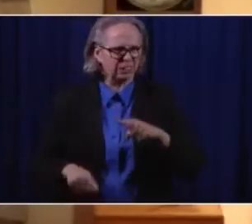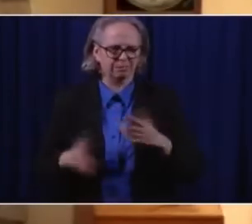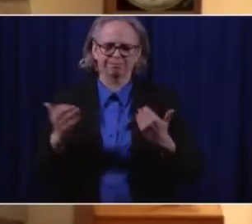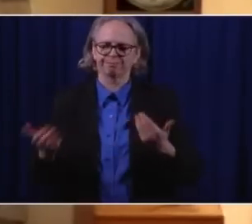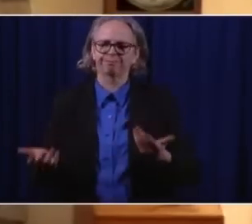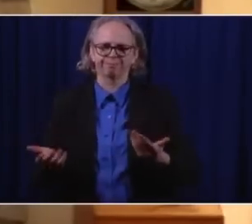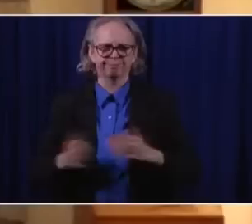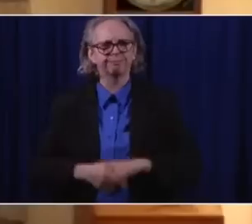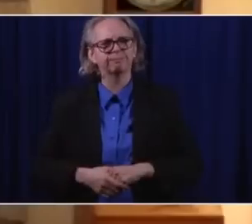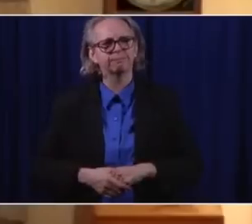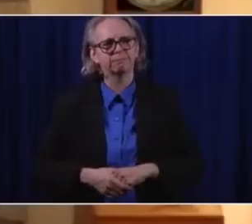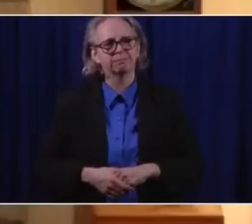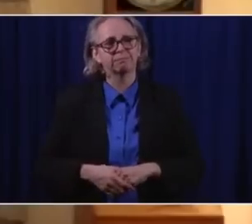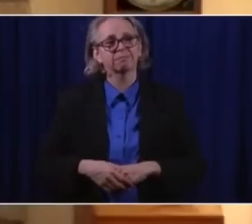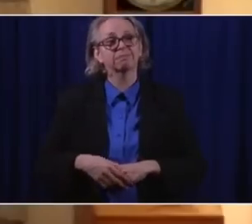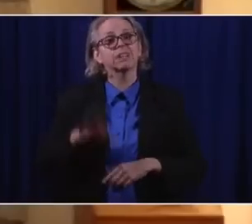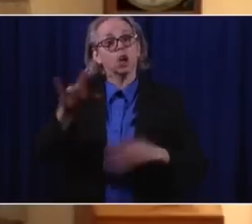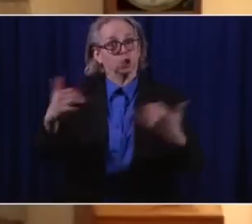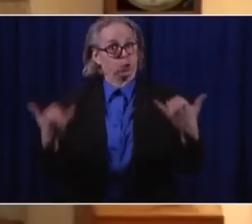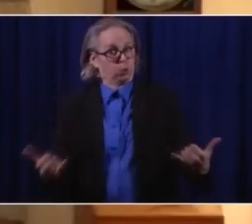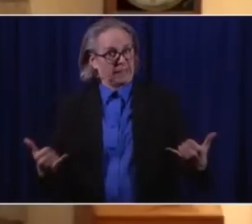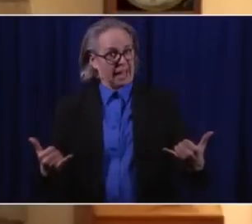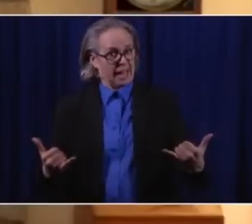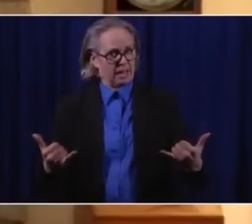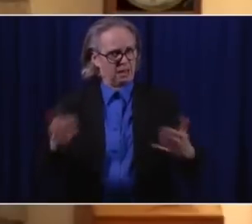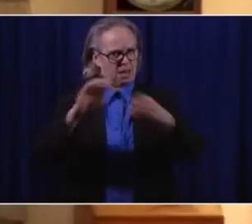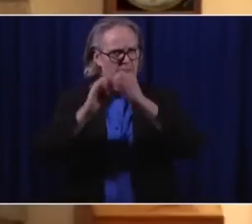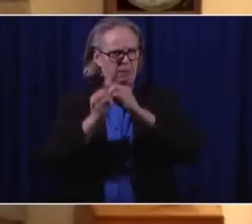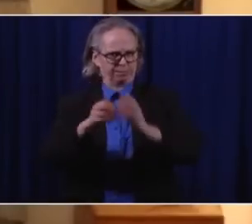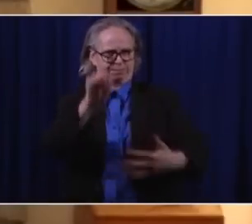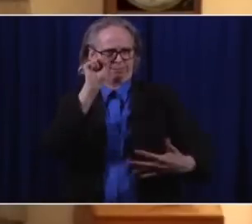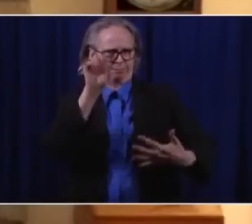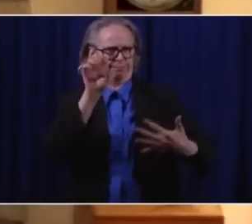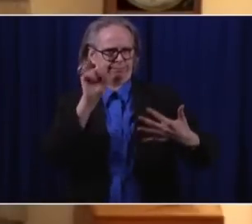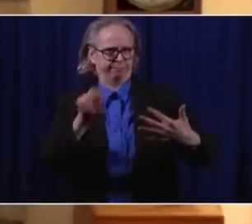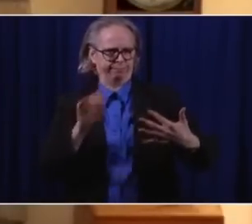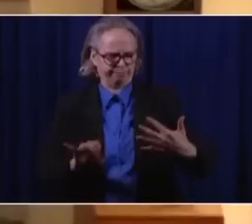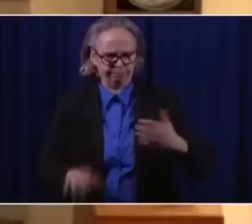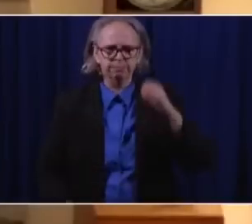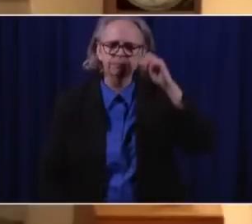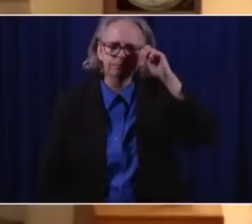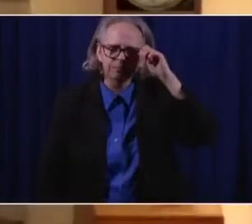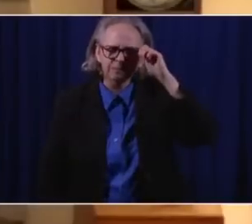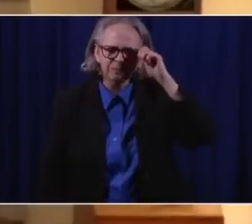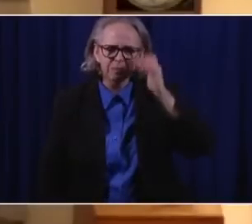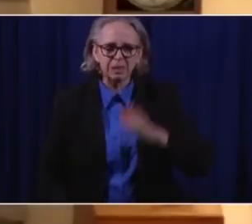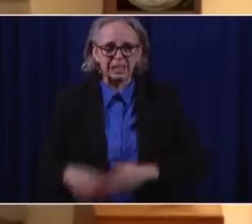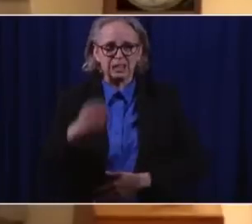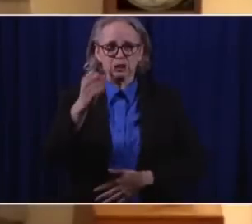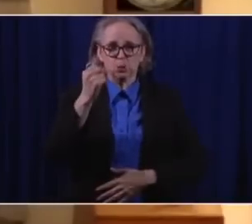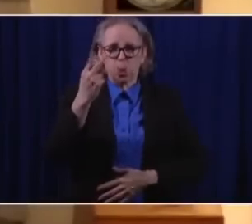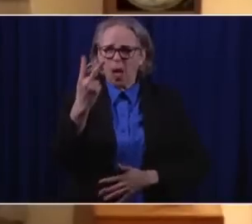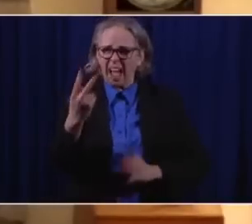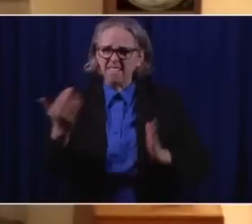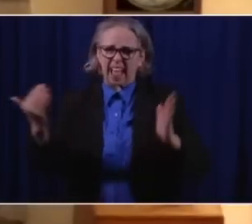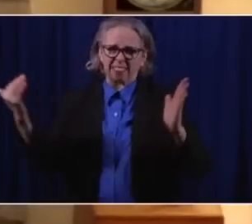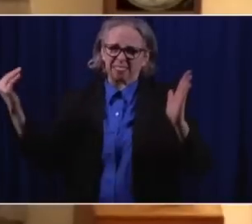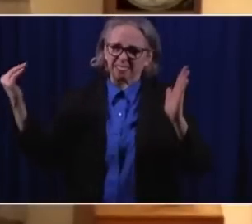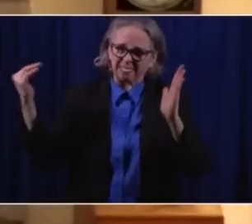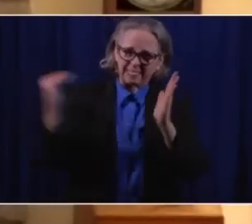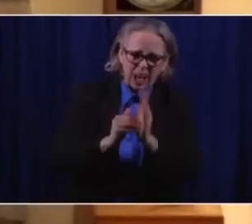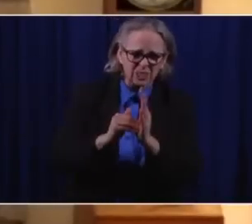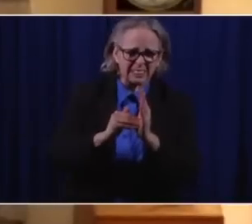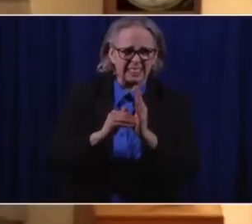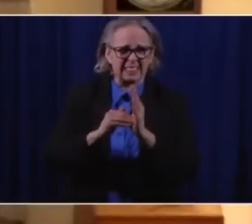told by our data team, there are 12,000 of these that have